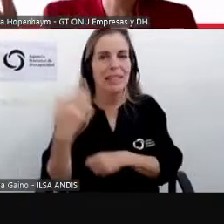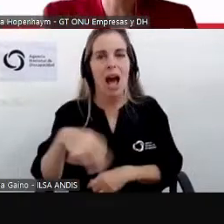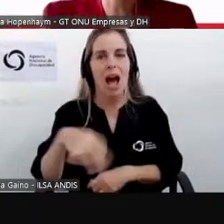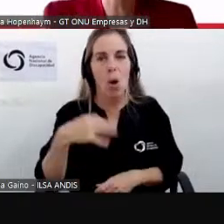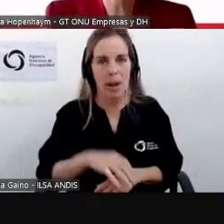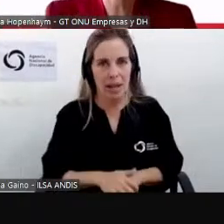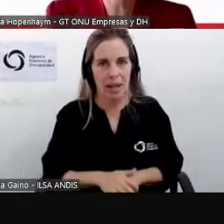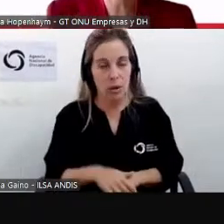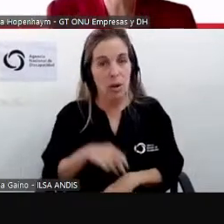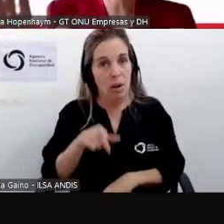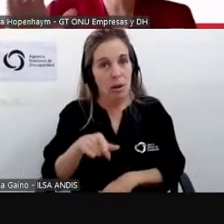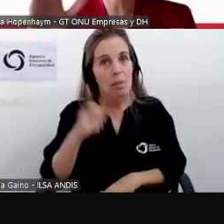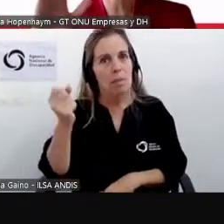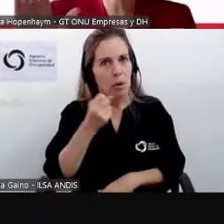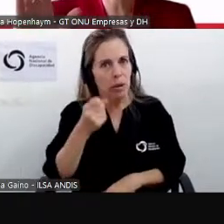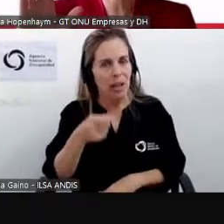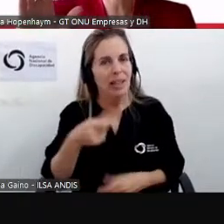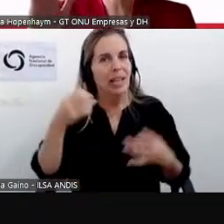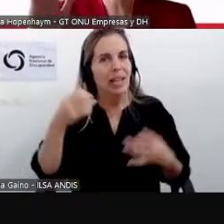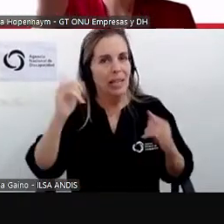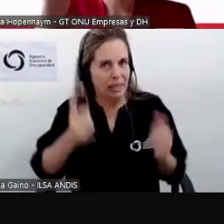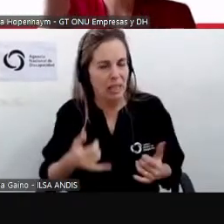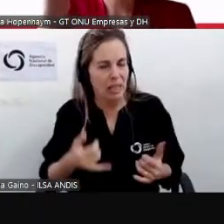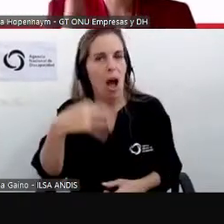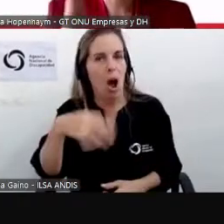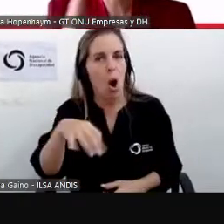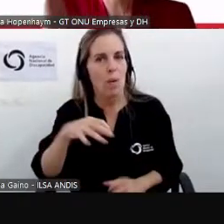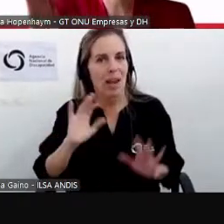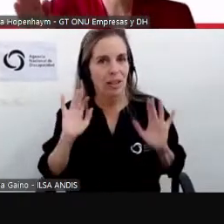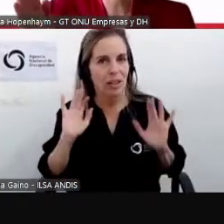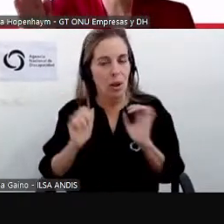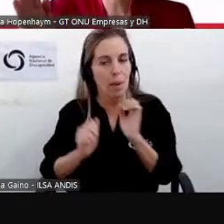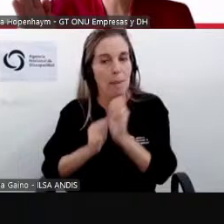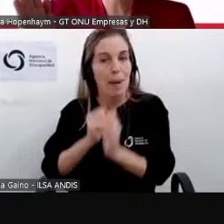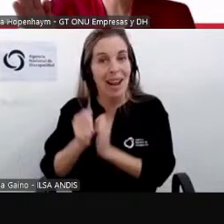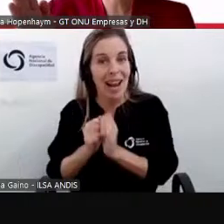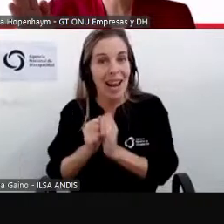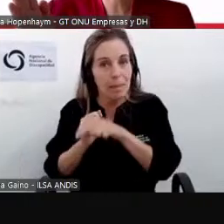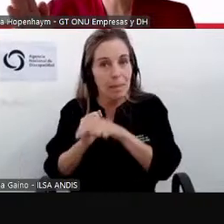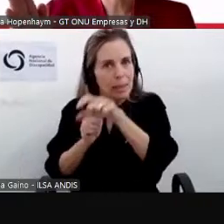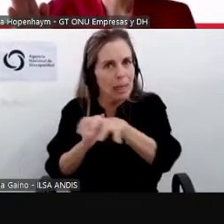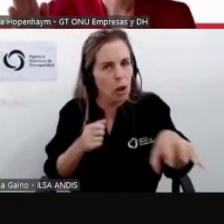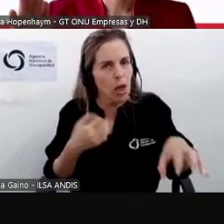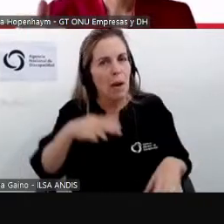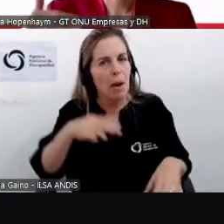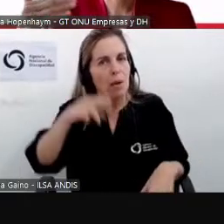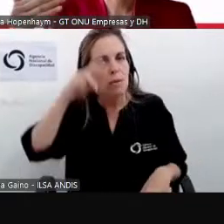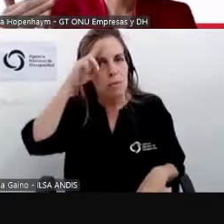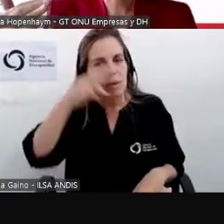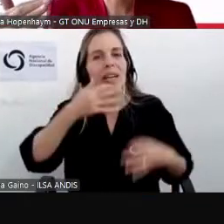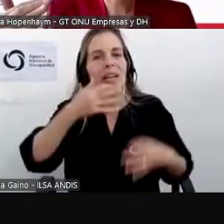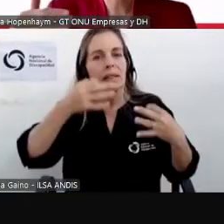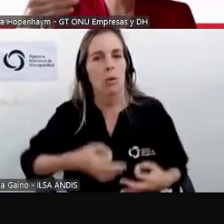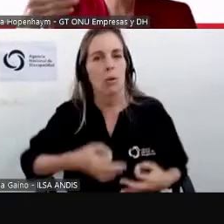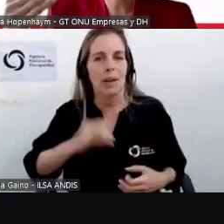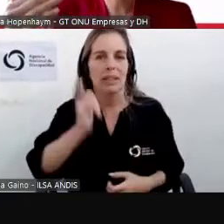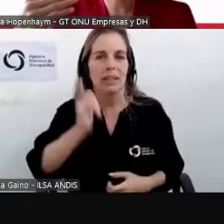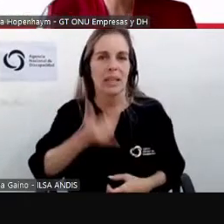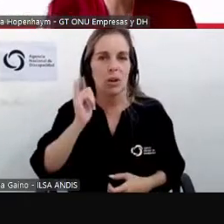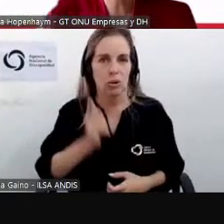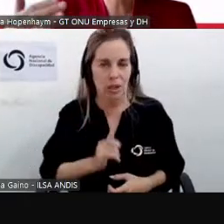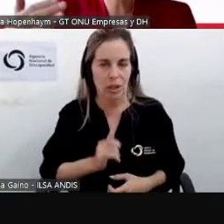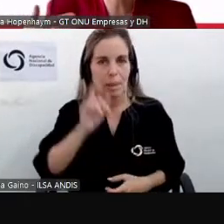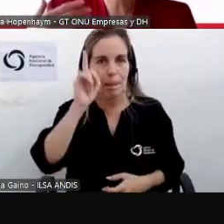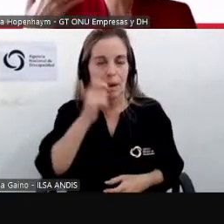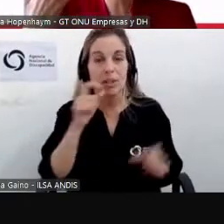different measures in this regard. Strict regulations on human trafficking and modern slavery, demanding companies to prove that there are no such violations of human rights in their places. There are countries that have already made it rather explicitly, like the